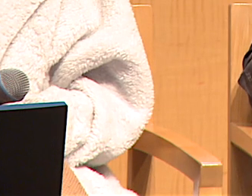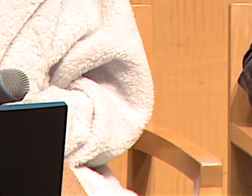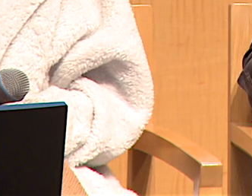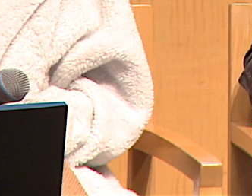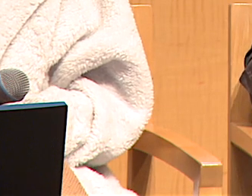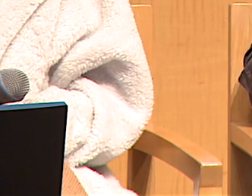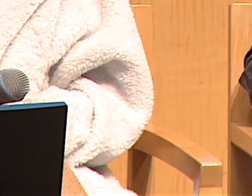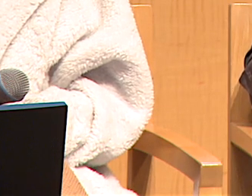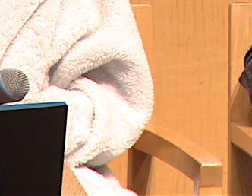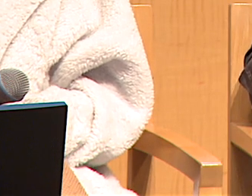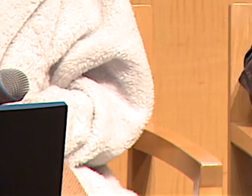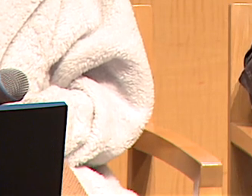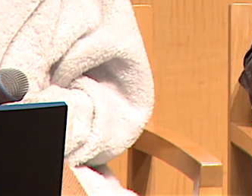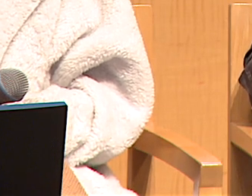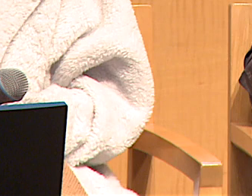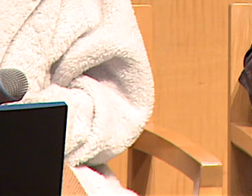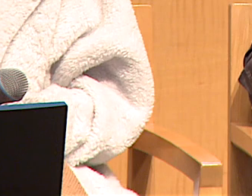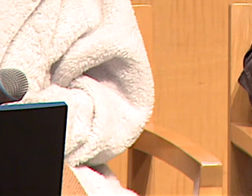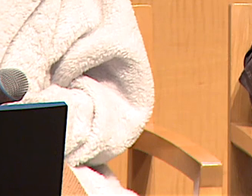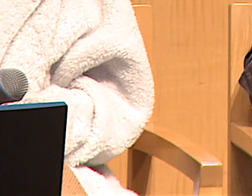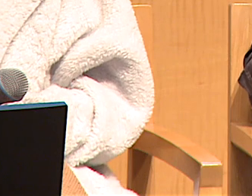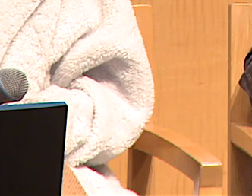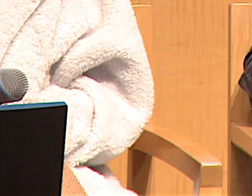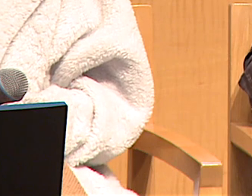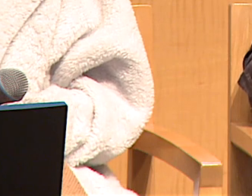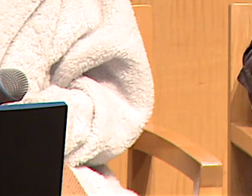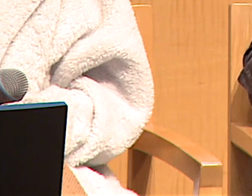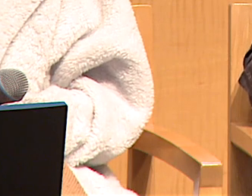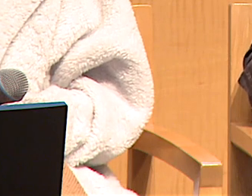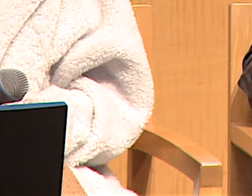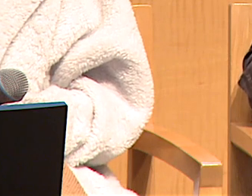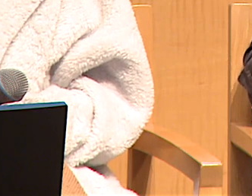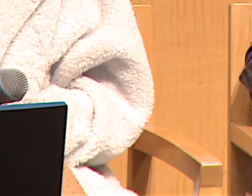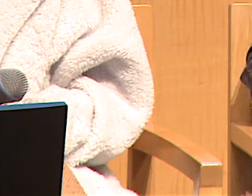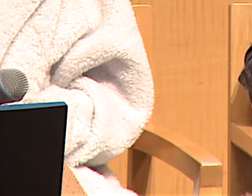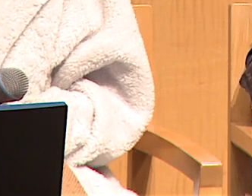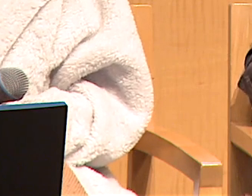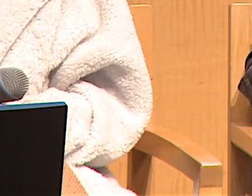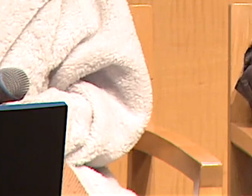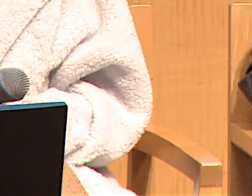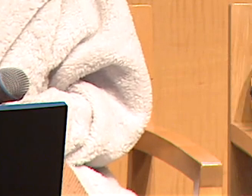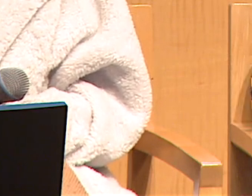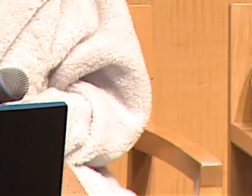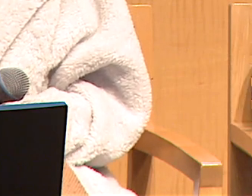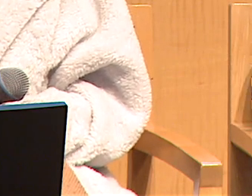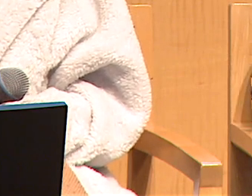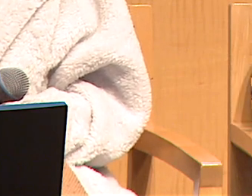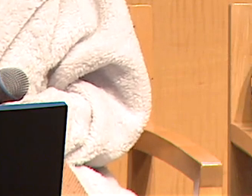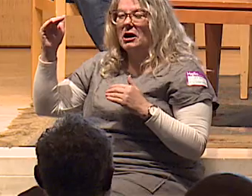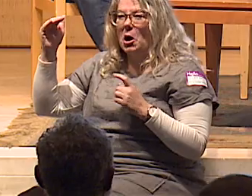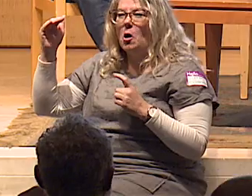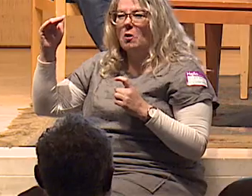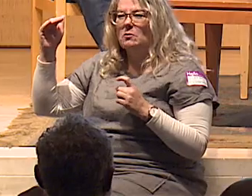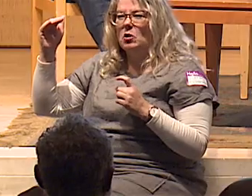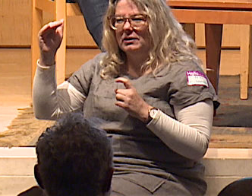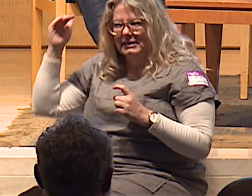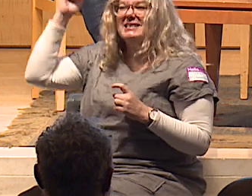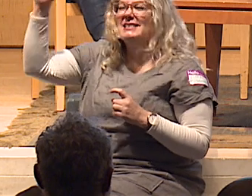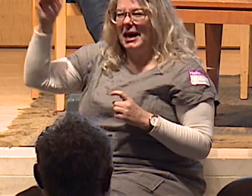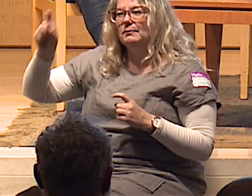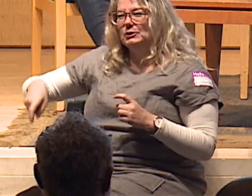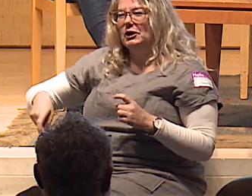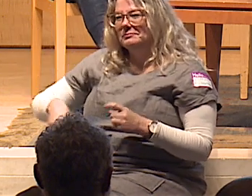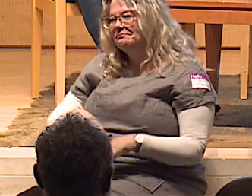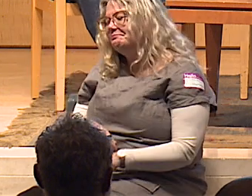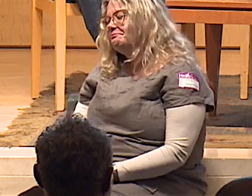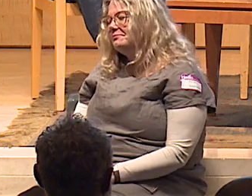you just take it. Once you think you've gone too far, just one more step. Yeah. I think about,